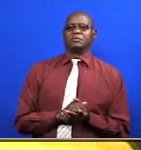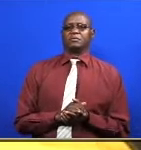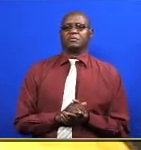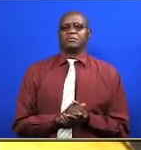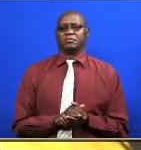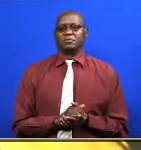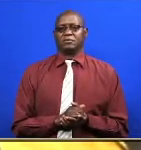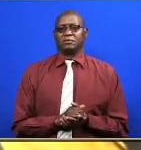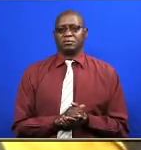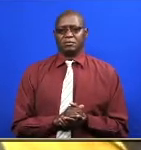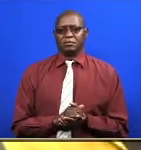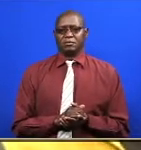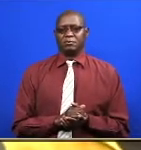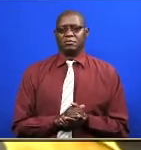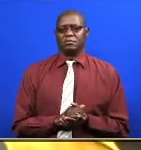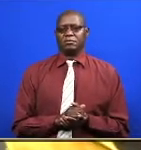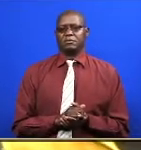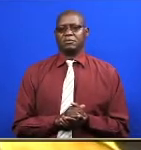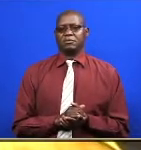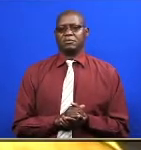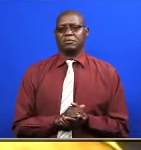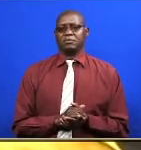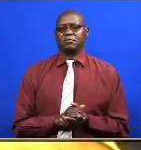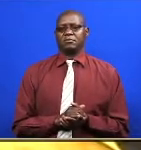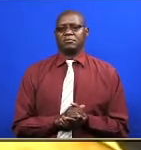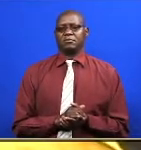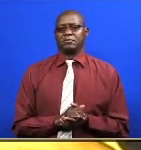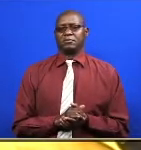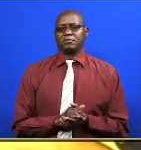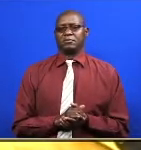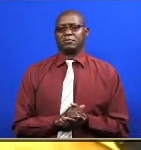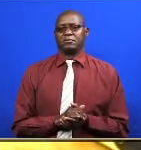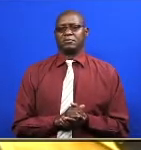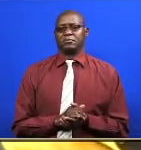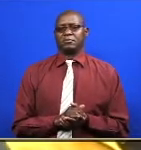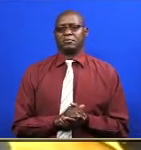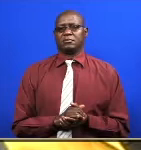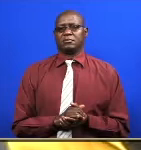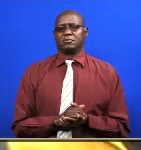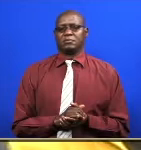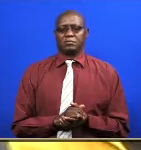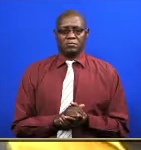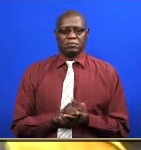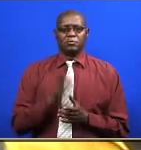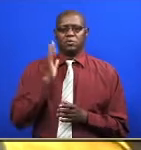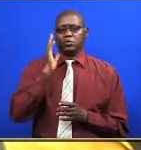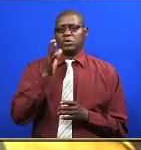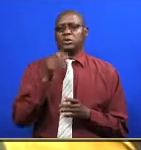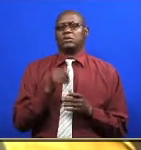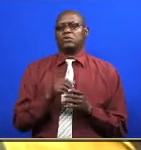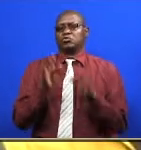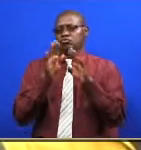I am confident the people of Nairobi will make the right choice. I don't take it for granted. Our work is to go and convince them as to